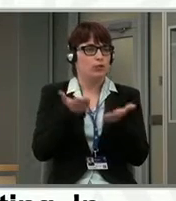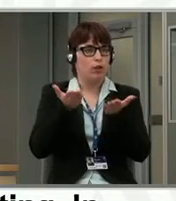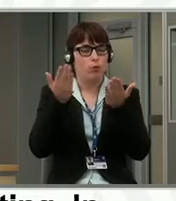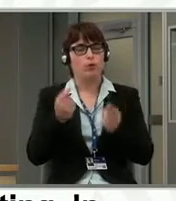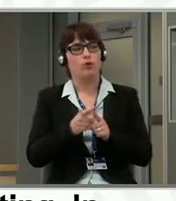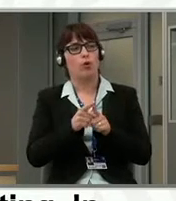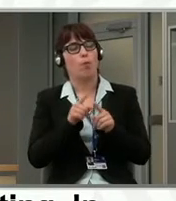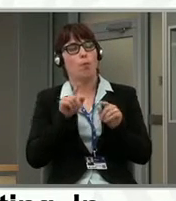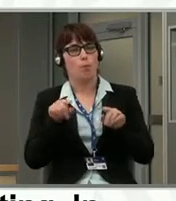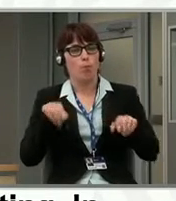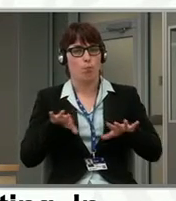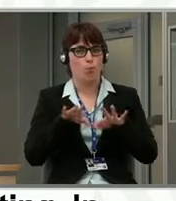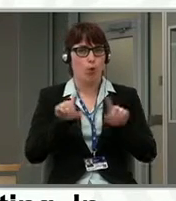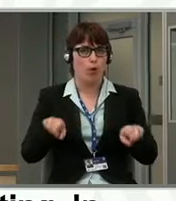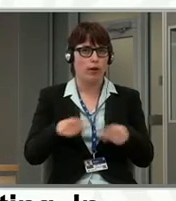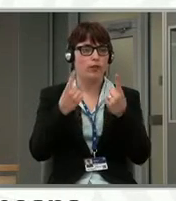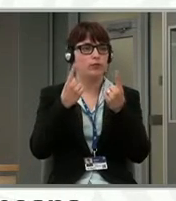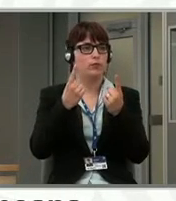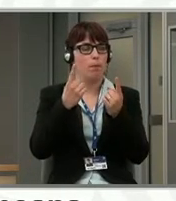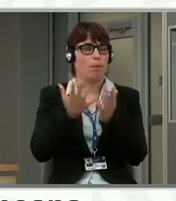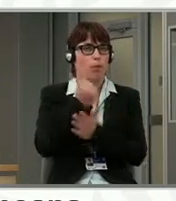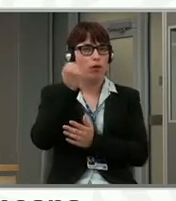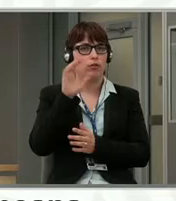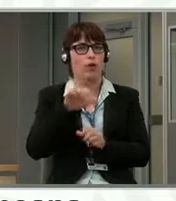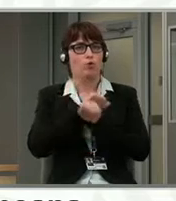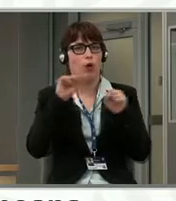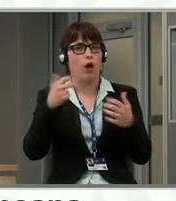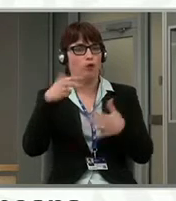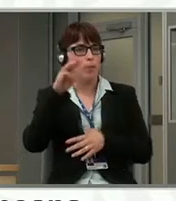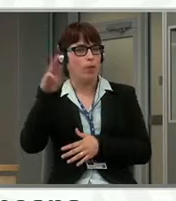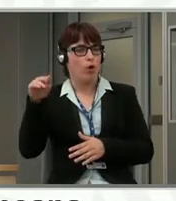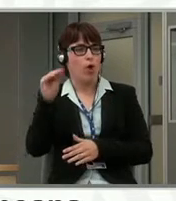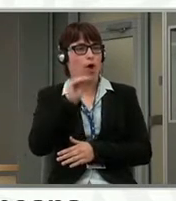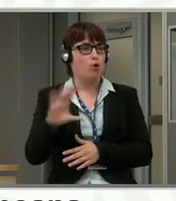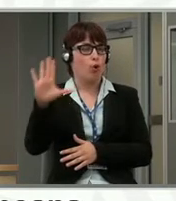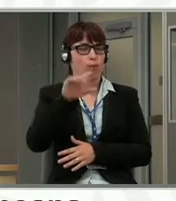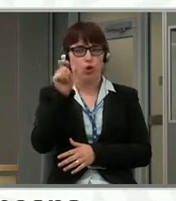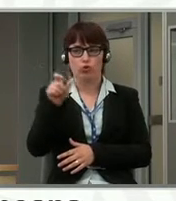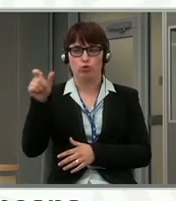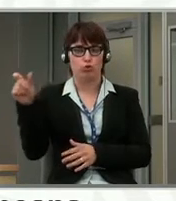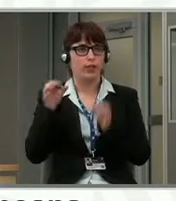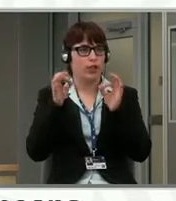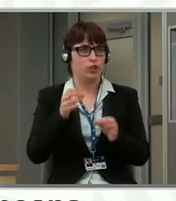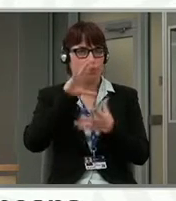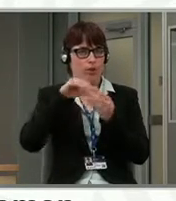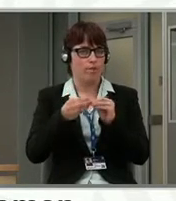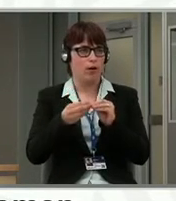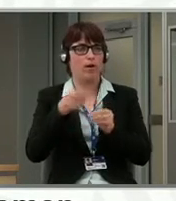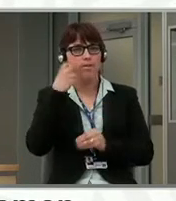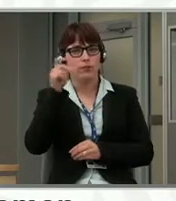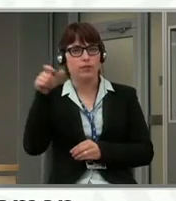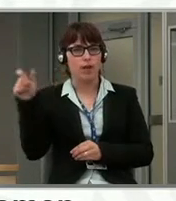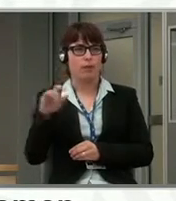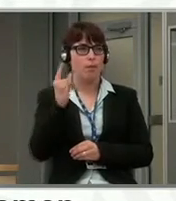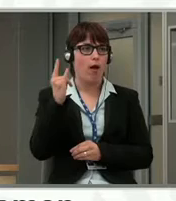children, parents, women among them. So 80 million people, this is a big